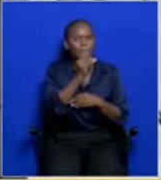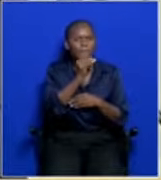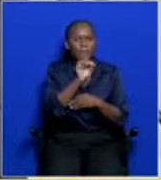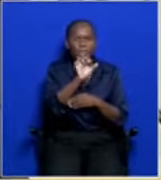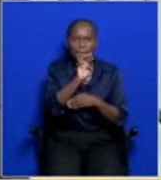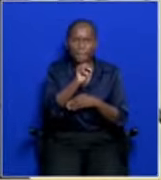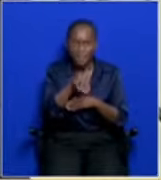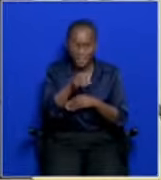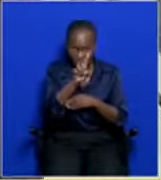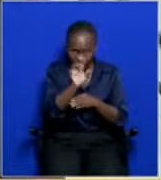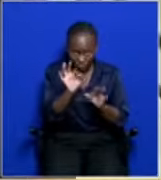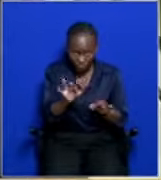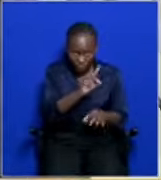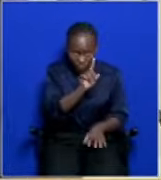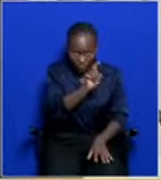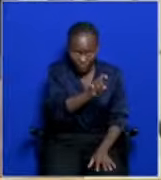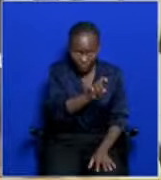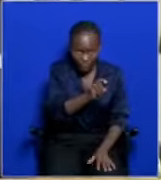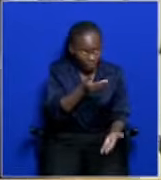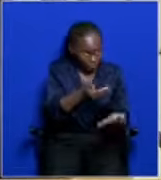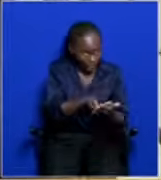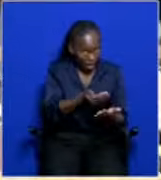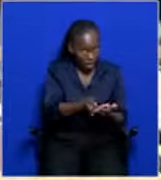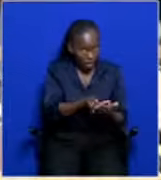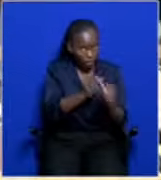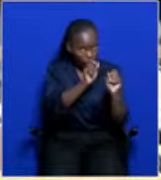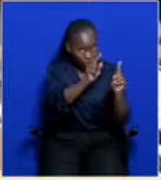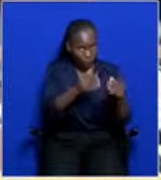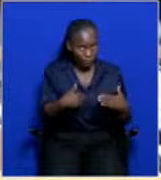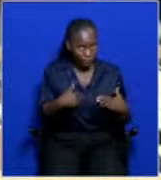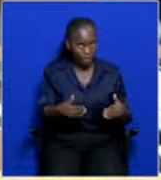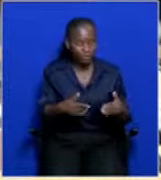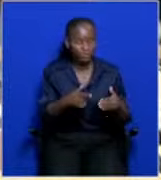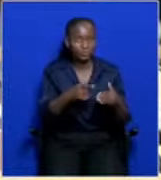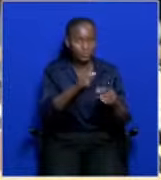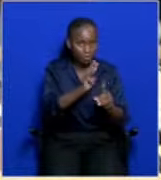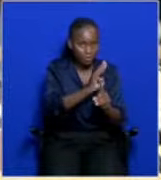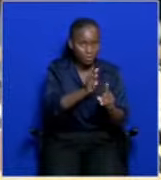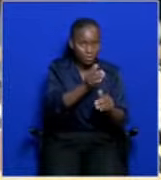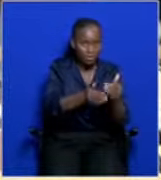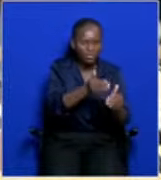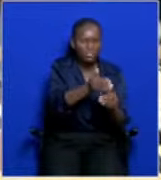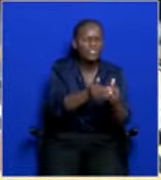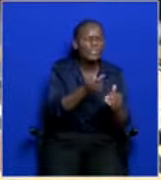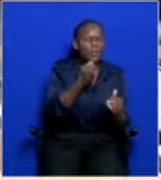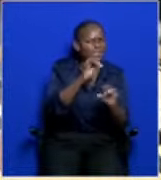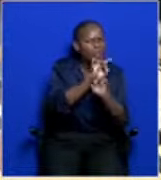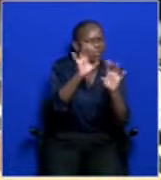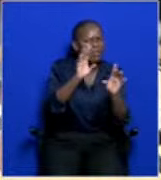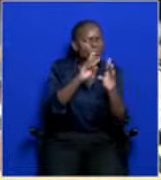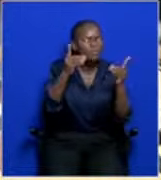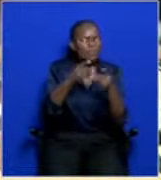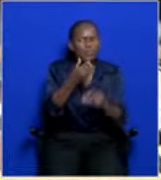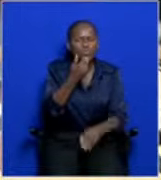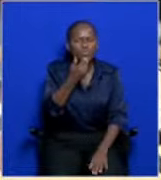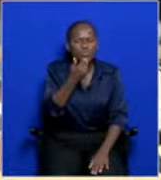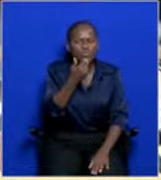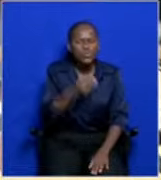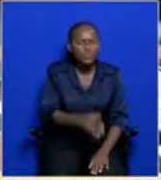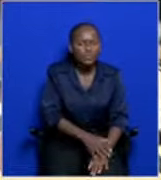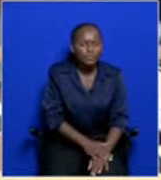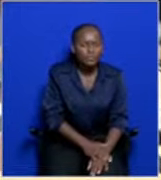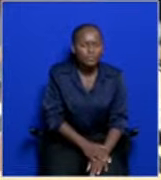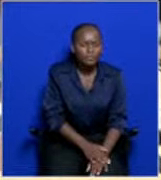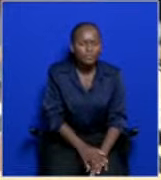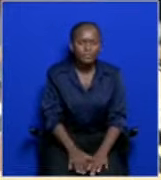act on this matter. Is that, when you say department, who are you referring to here? Yeah, departmentally it